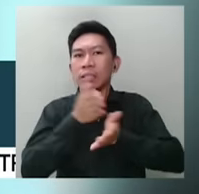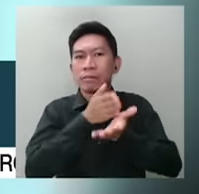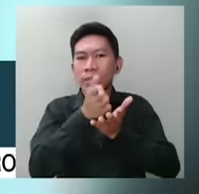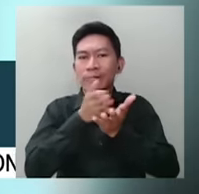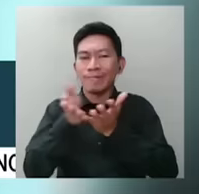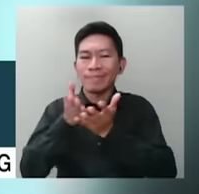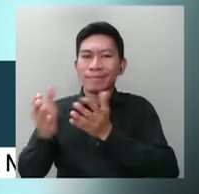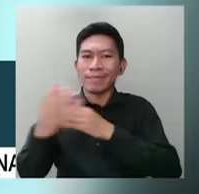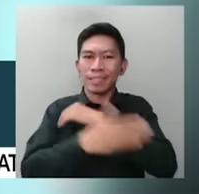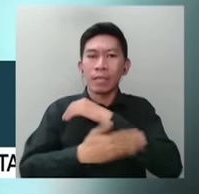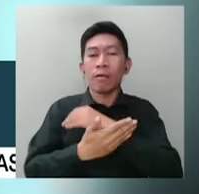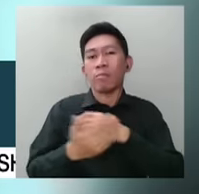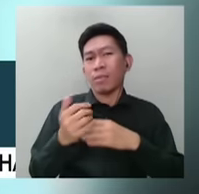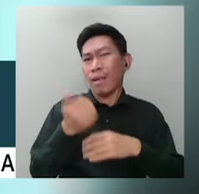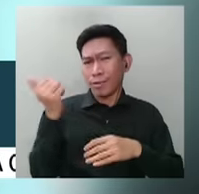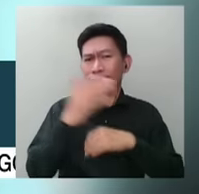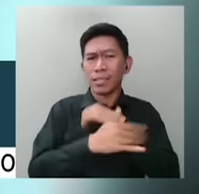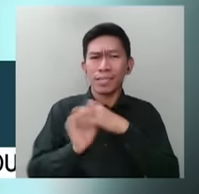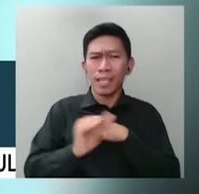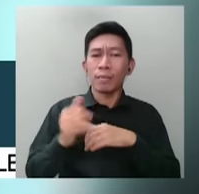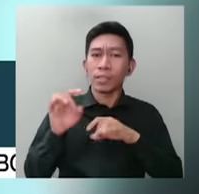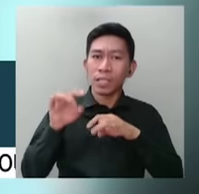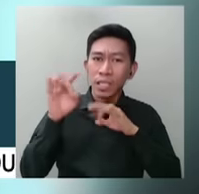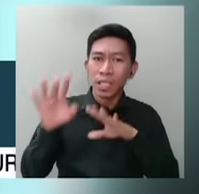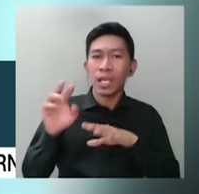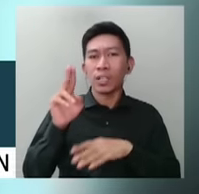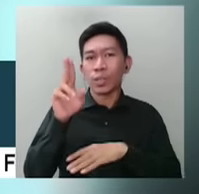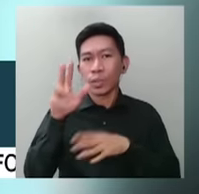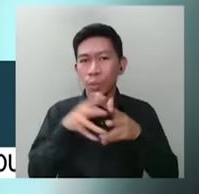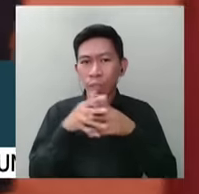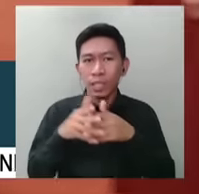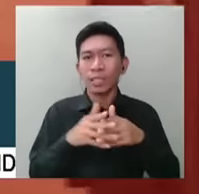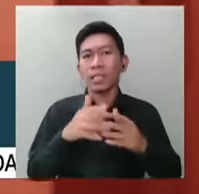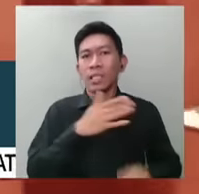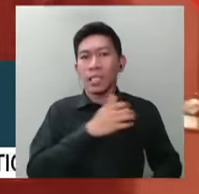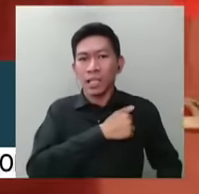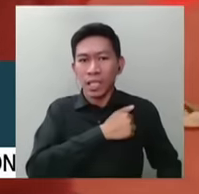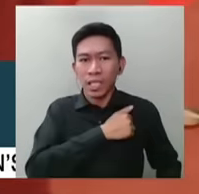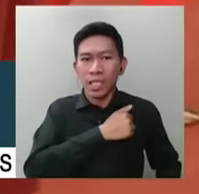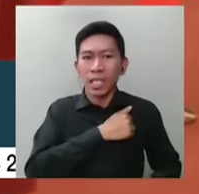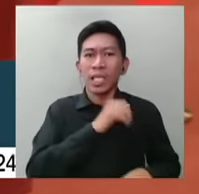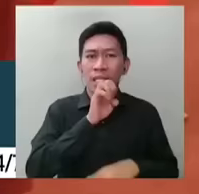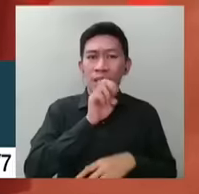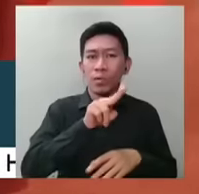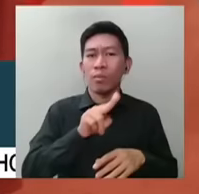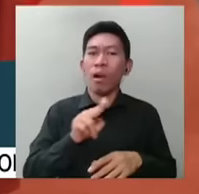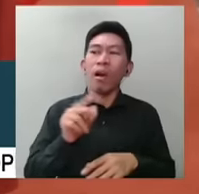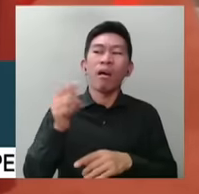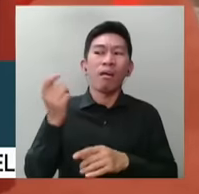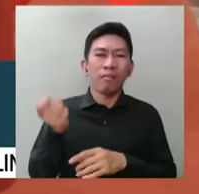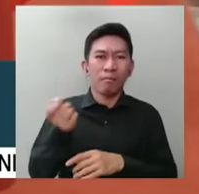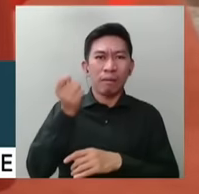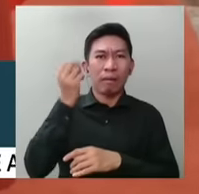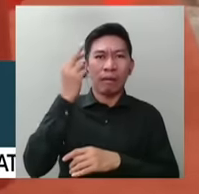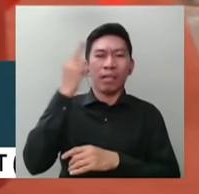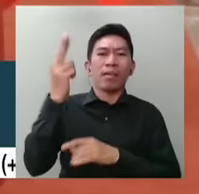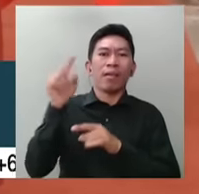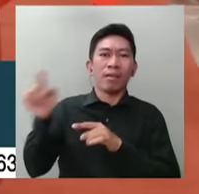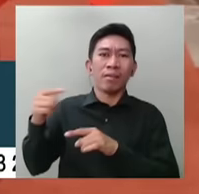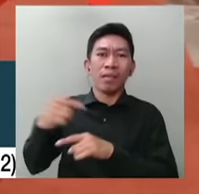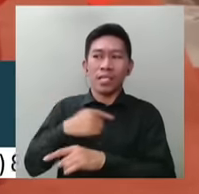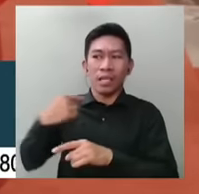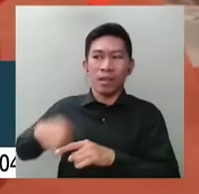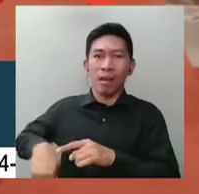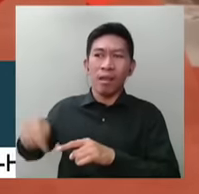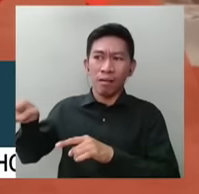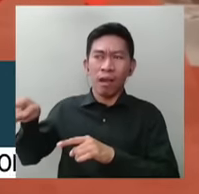States, Canada, the European Union, after, of course, they realize how China uses economic interdependence to